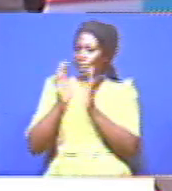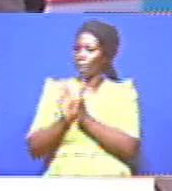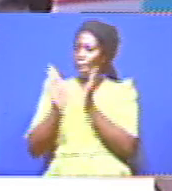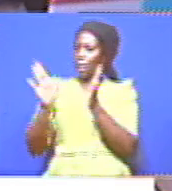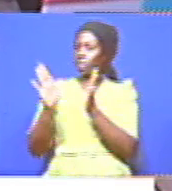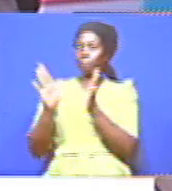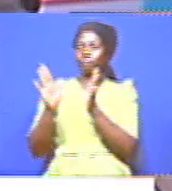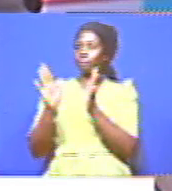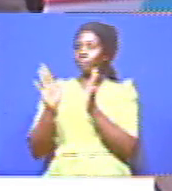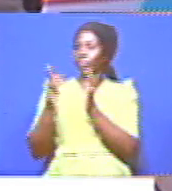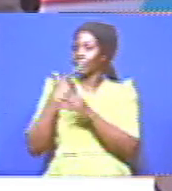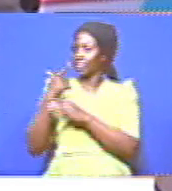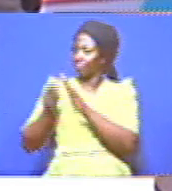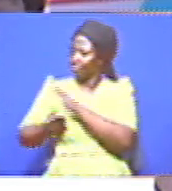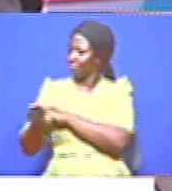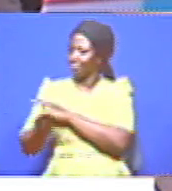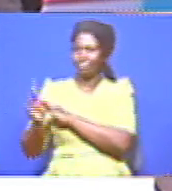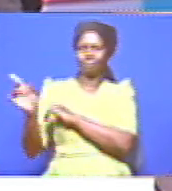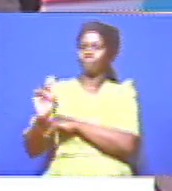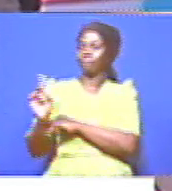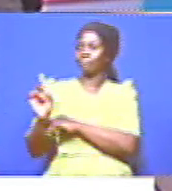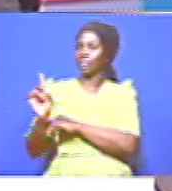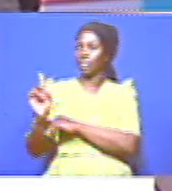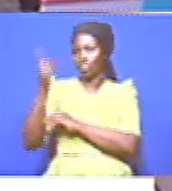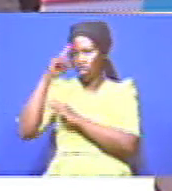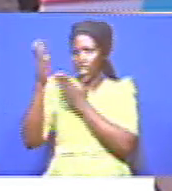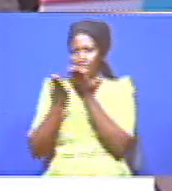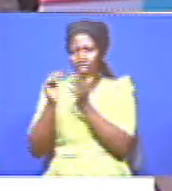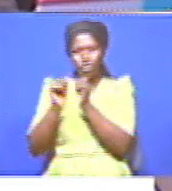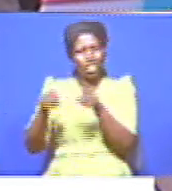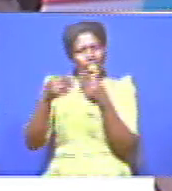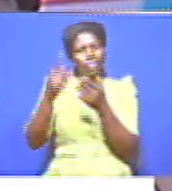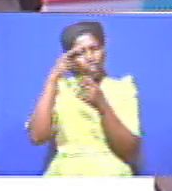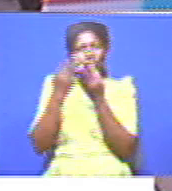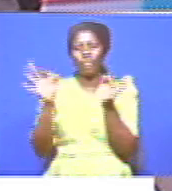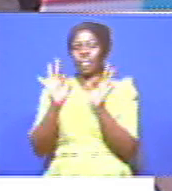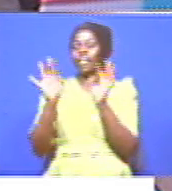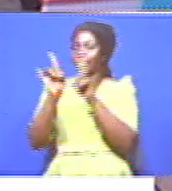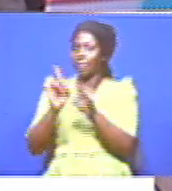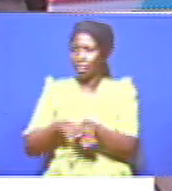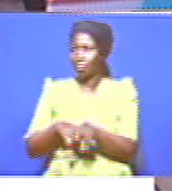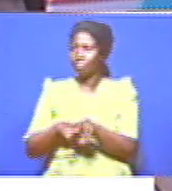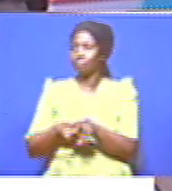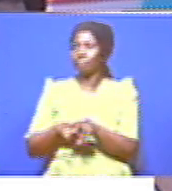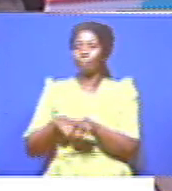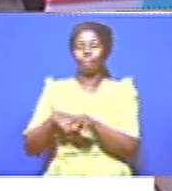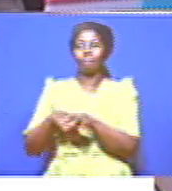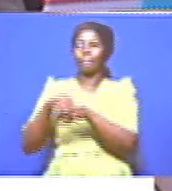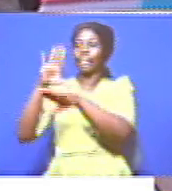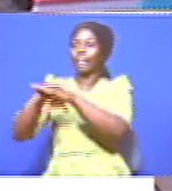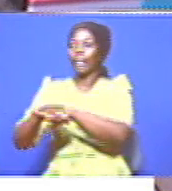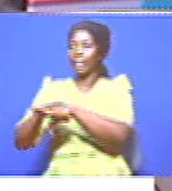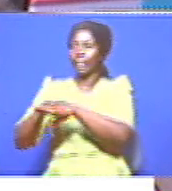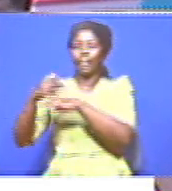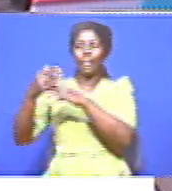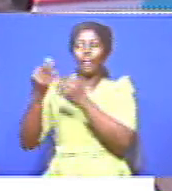that don't pay for bribes mm-hmm. for a service that is mm-hmm. offered free? Mm-hmm. But at the same time, don't get free mm-hmm. for a service